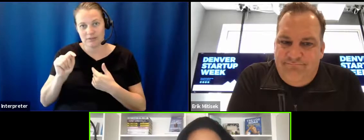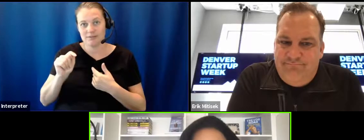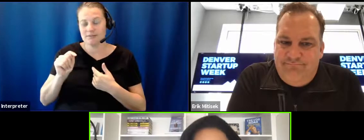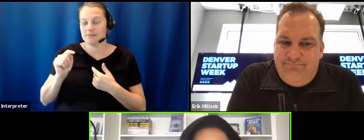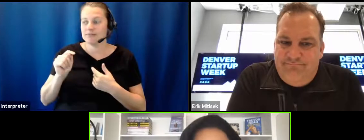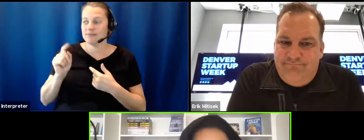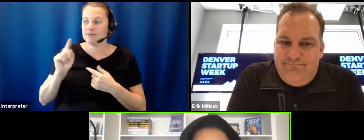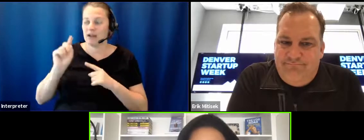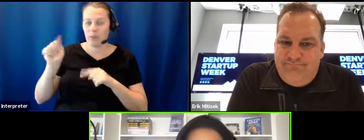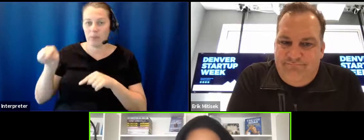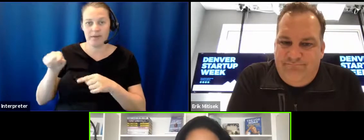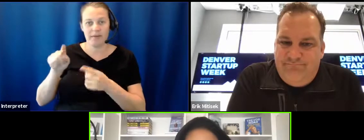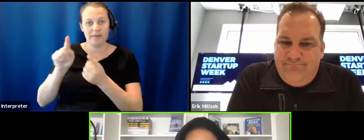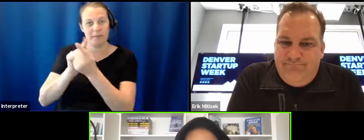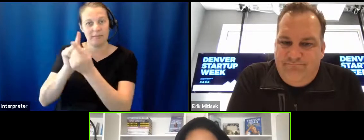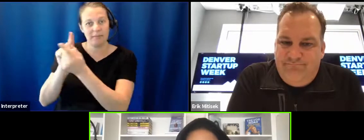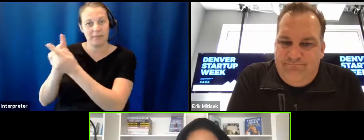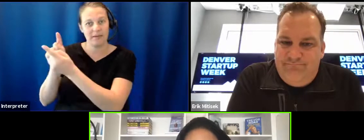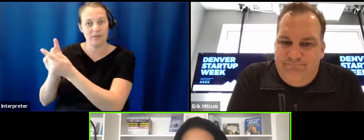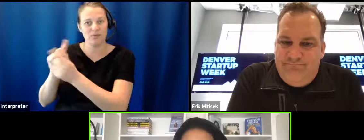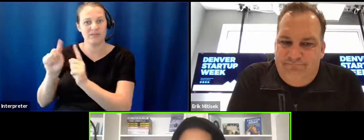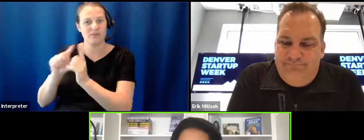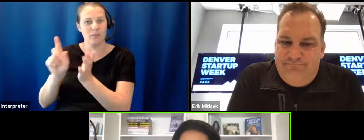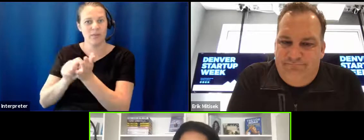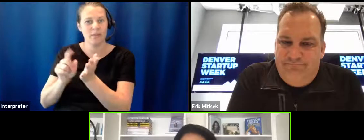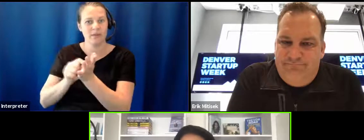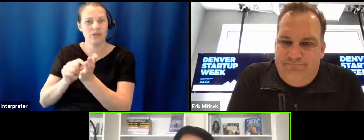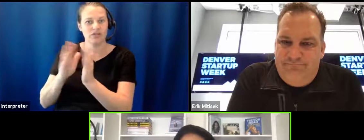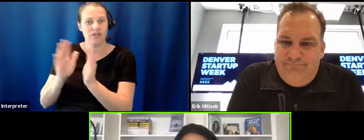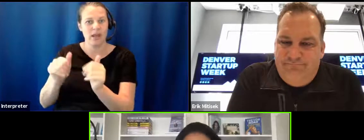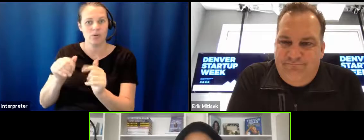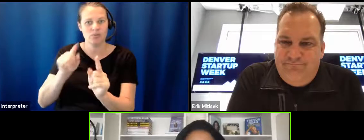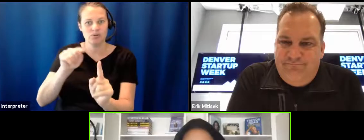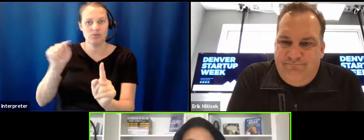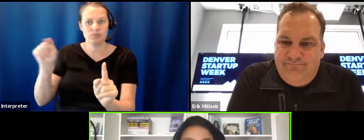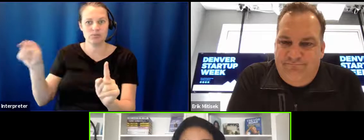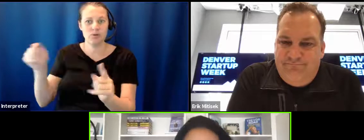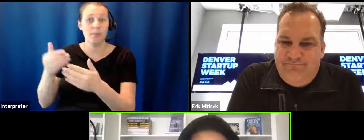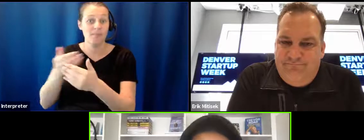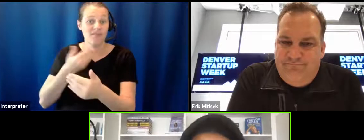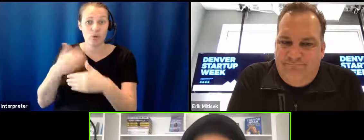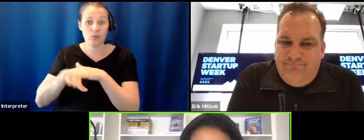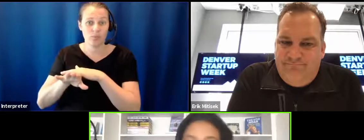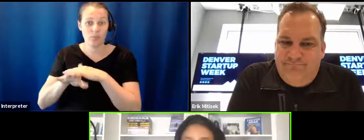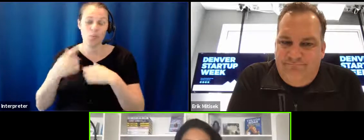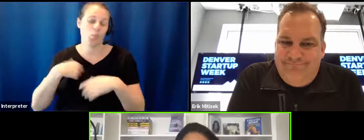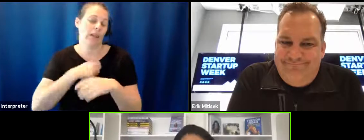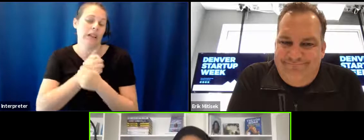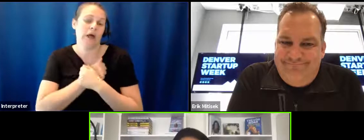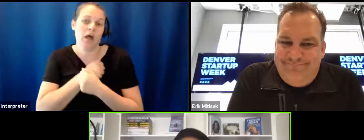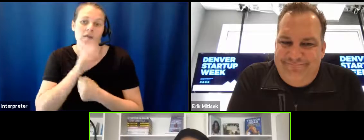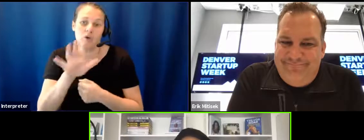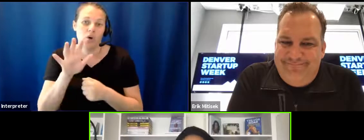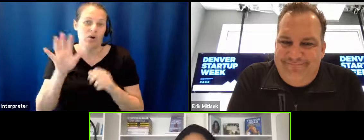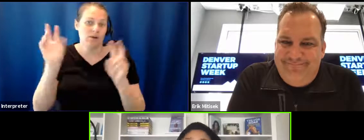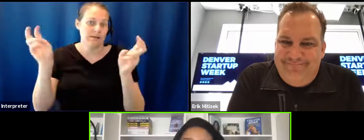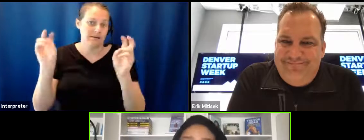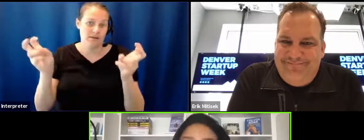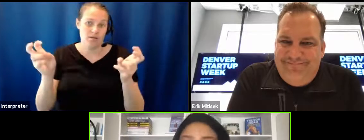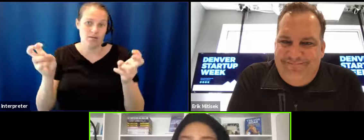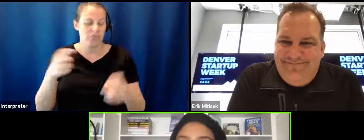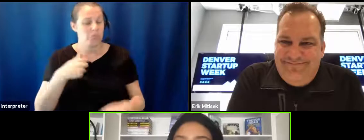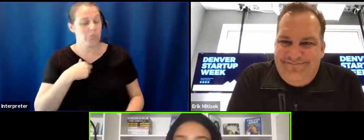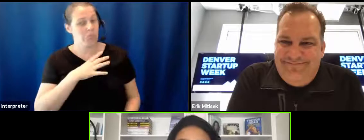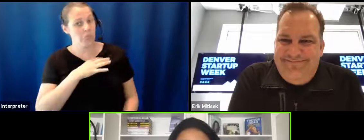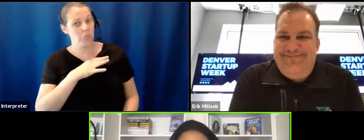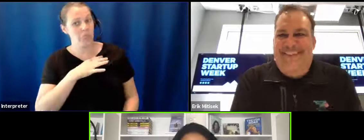different publishing houses, they're like, before I even walked in, they're like, we love this title. I'm like, oh, okay, cool. That's the title then.